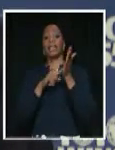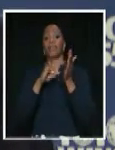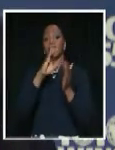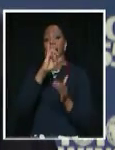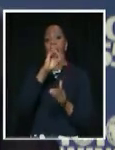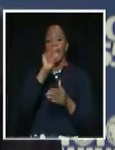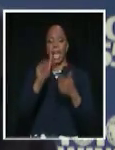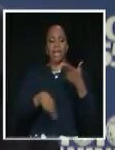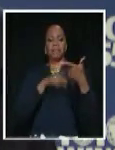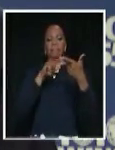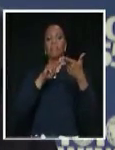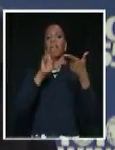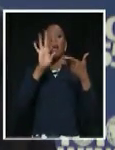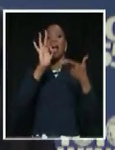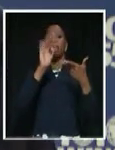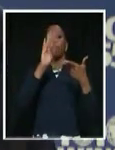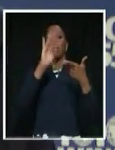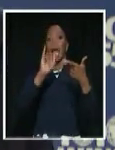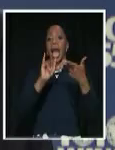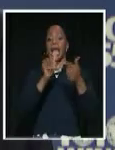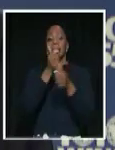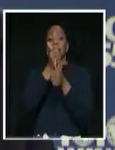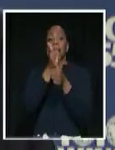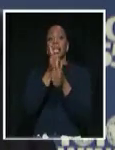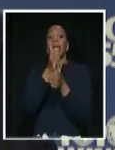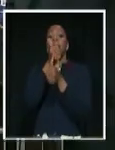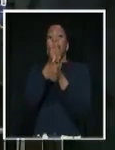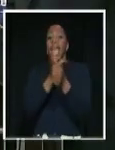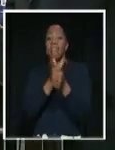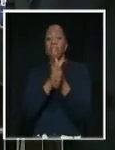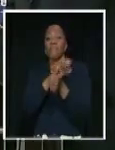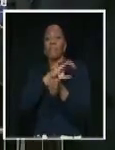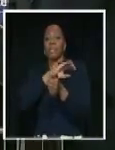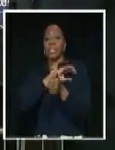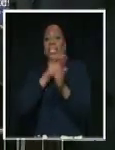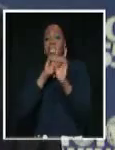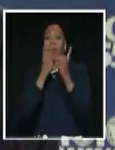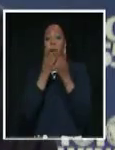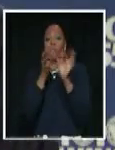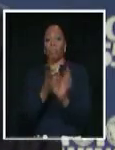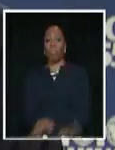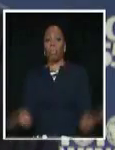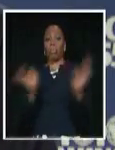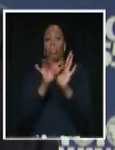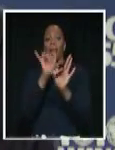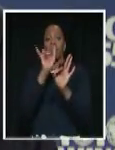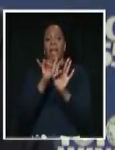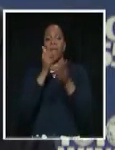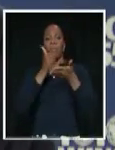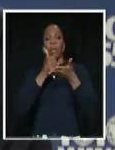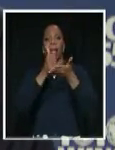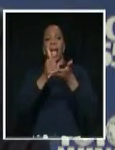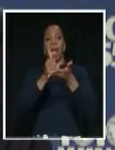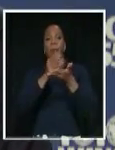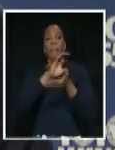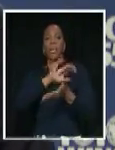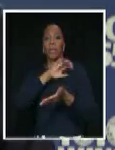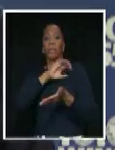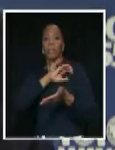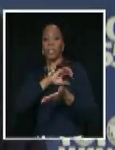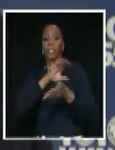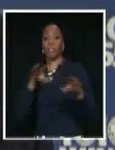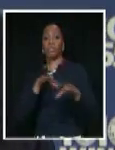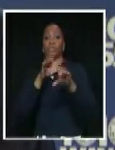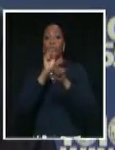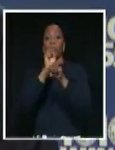the FBI, and almost every major police department in the country. That kind of oversight is healthy and will help the NYPD to do its job better and